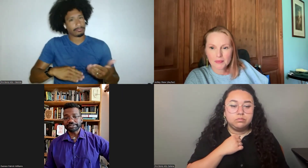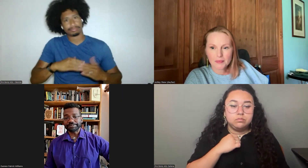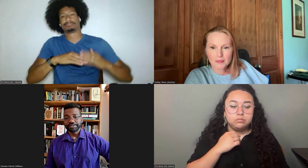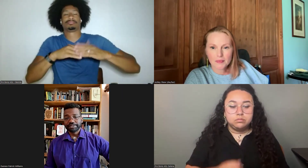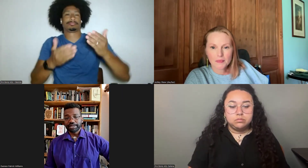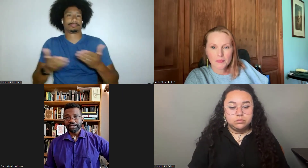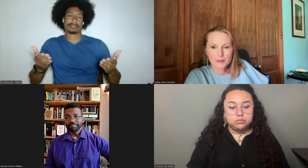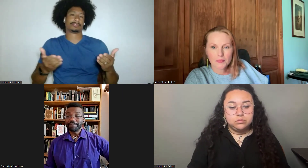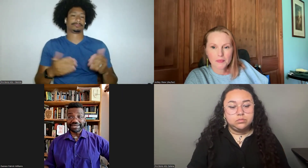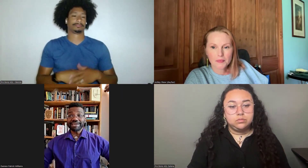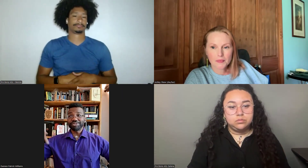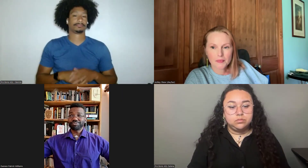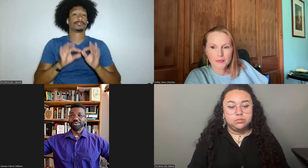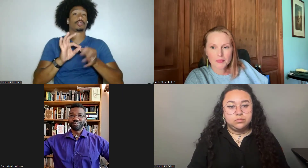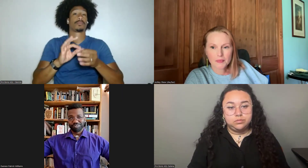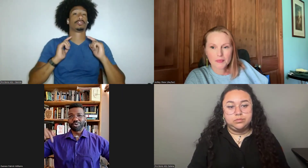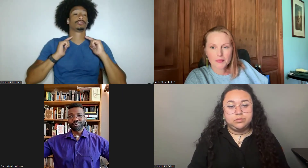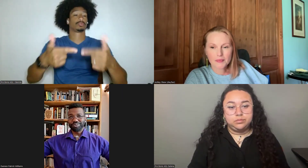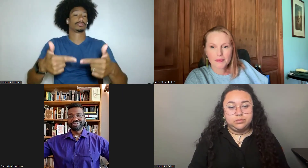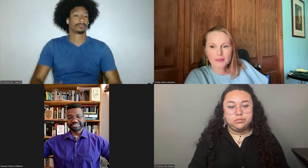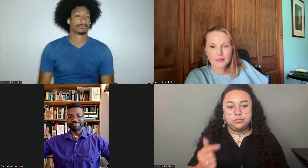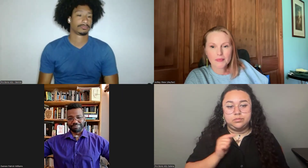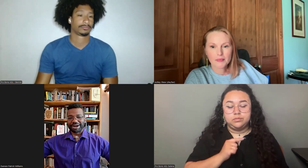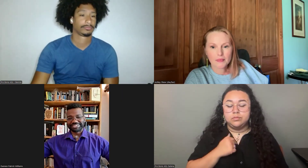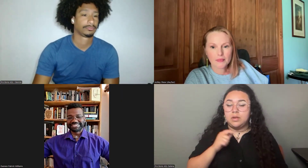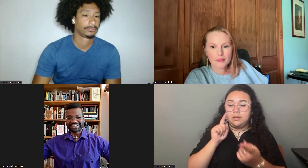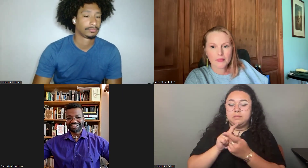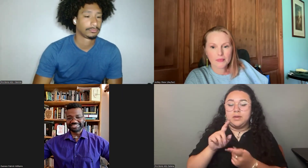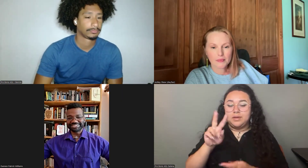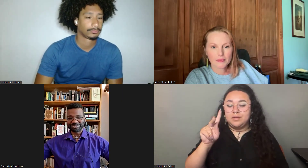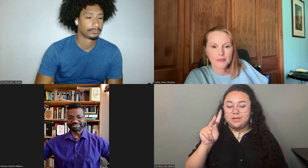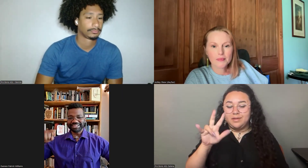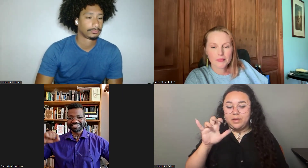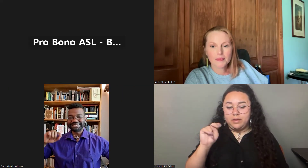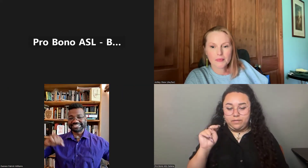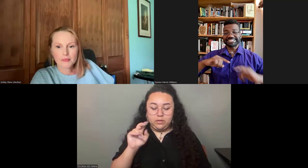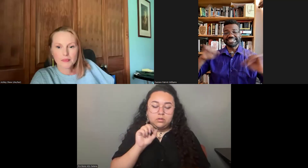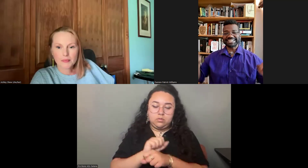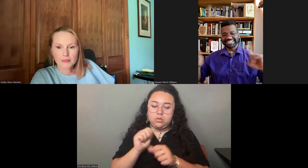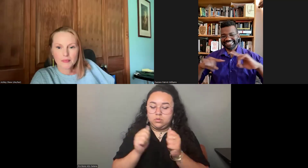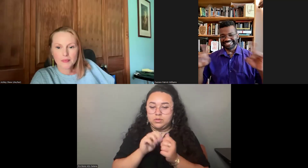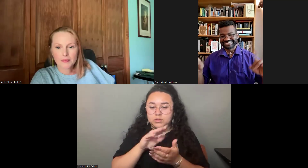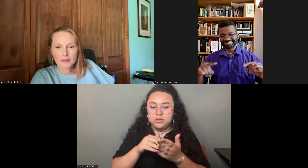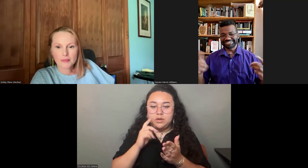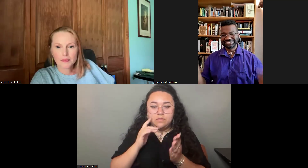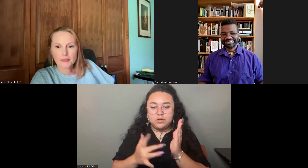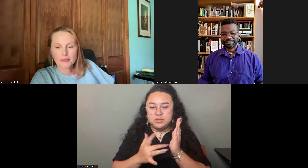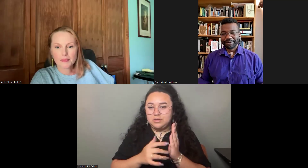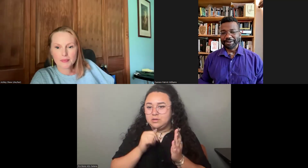interim. So, but I met Kevin through work with the Center for Democracy and Technology, so those are not like disconnected